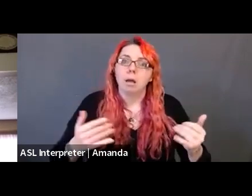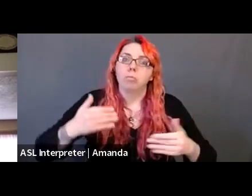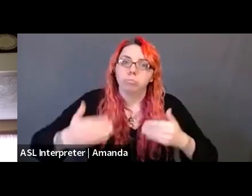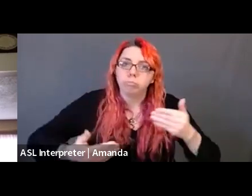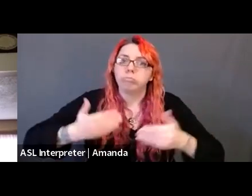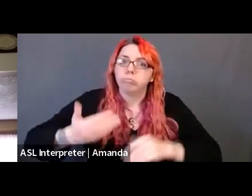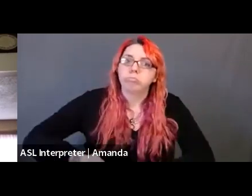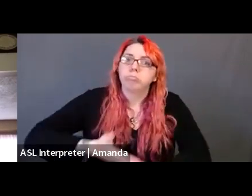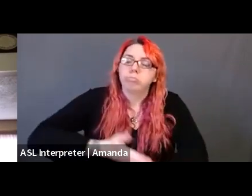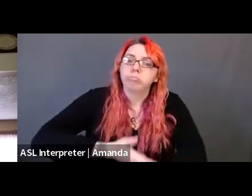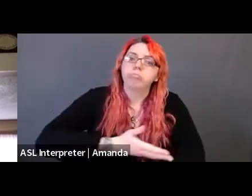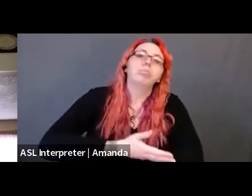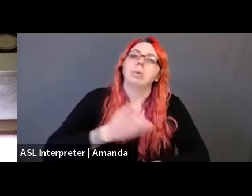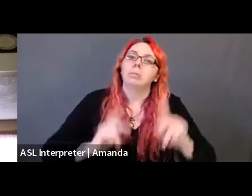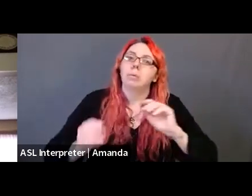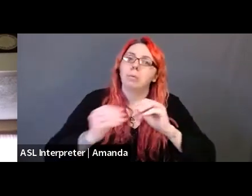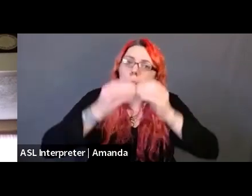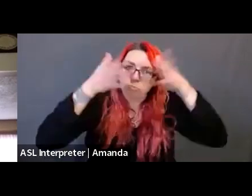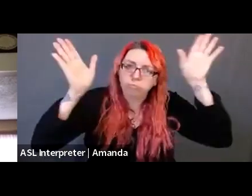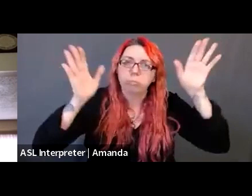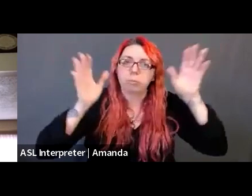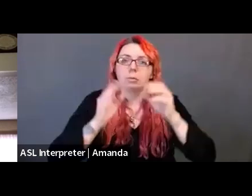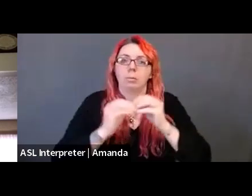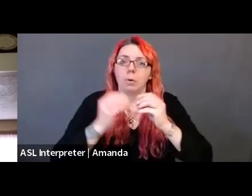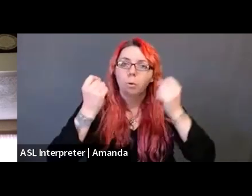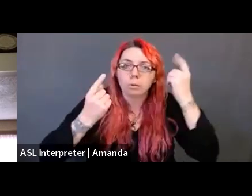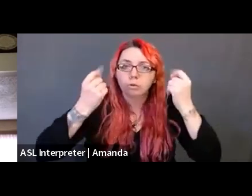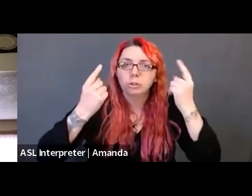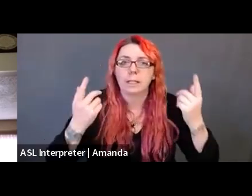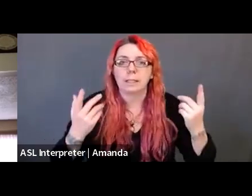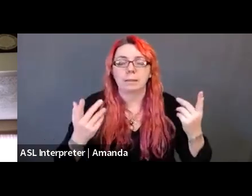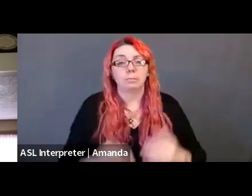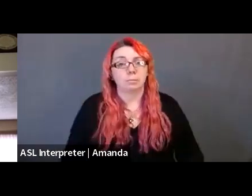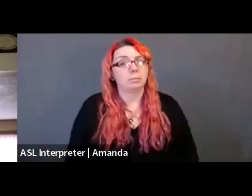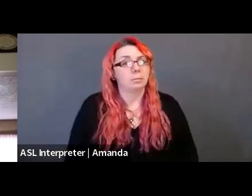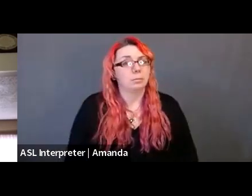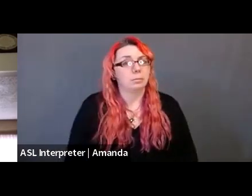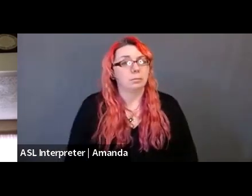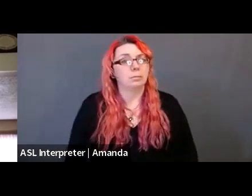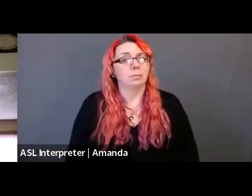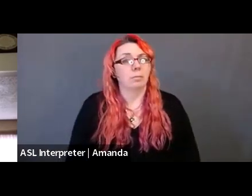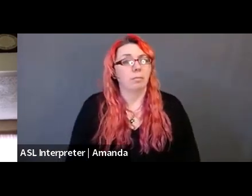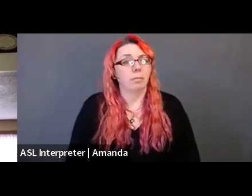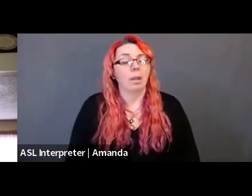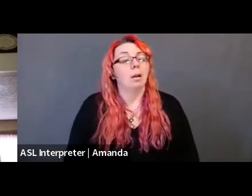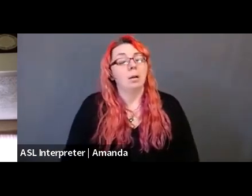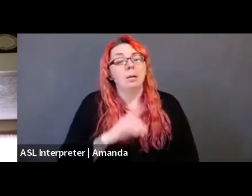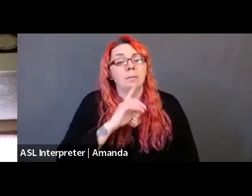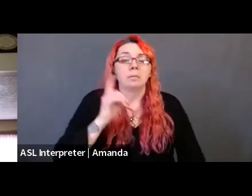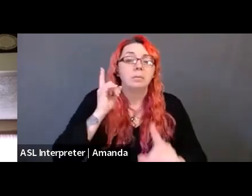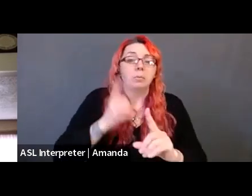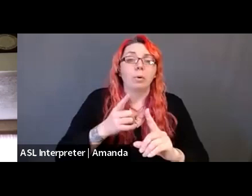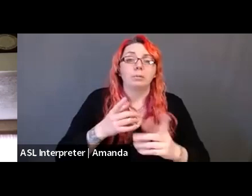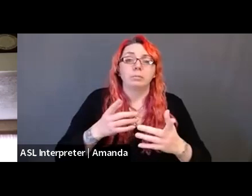more, you know, challenging and particularly unsafe. But really what it came down to is about what it meant to really question the ways of